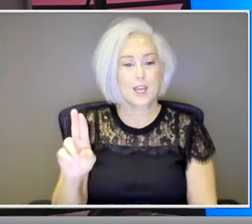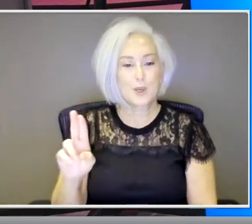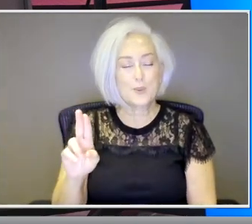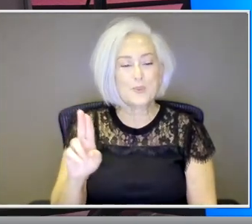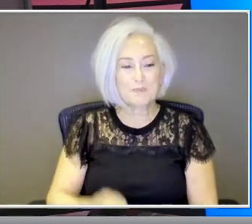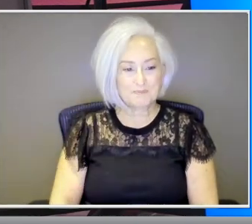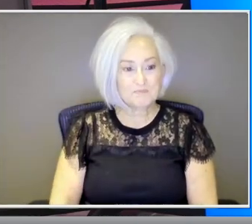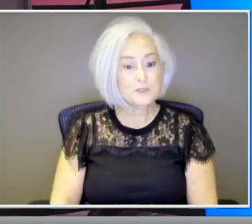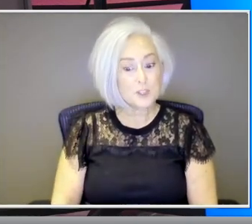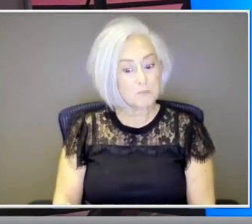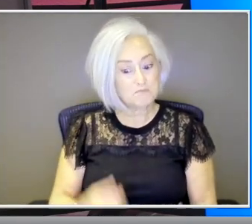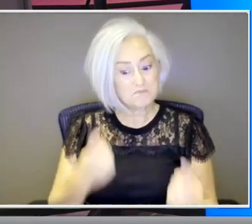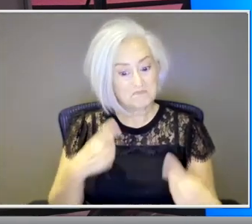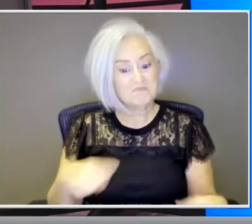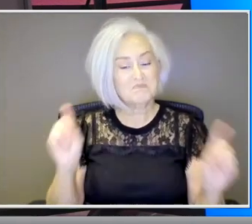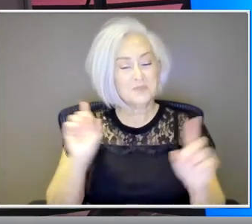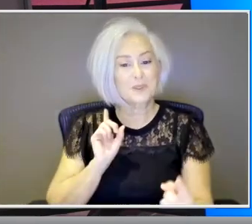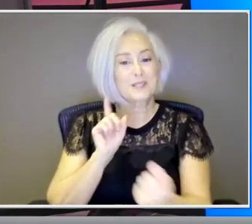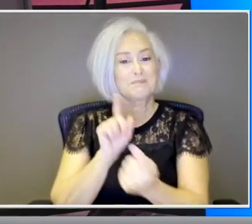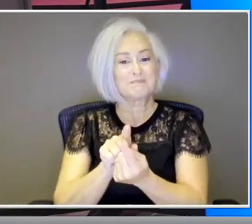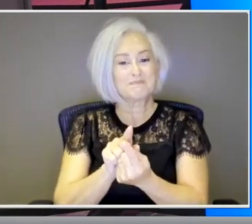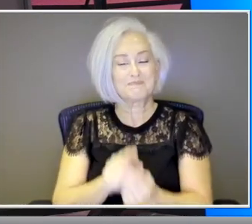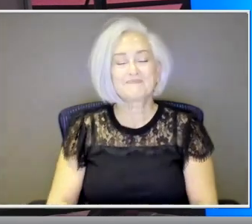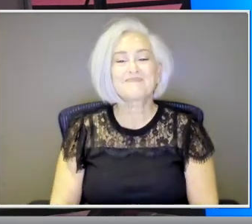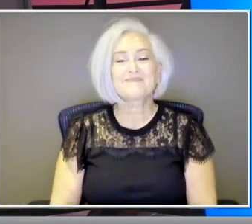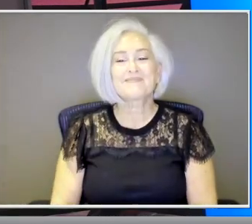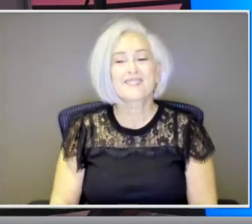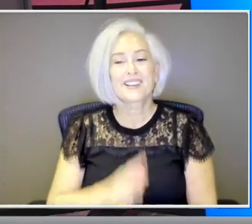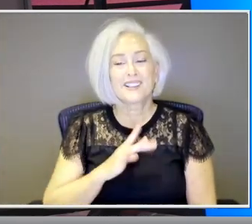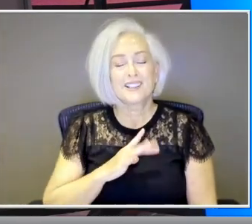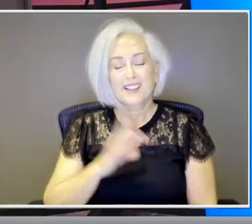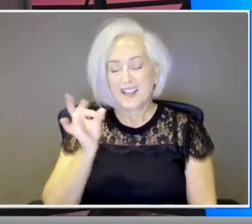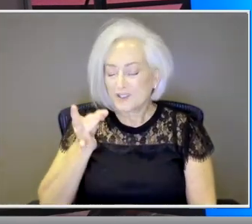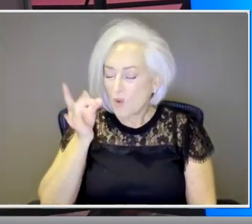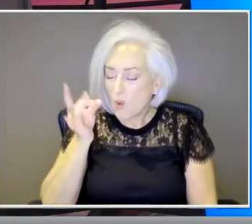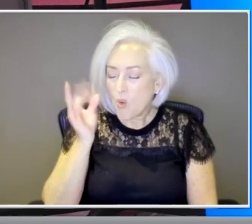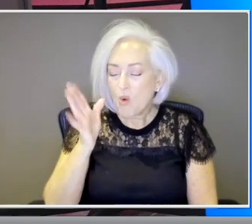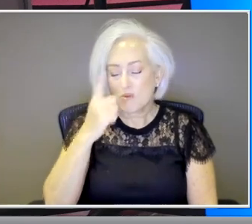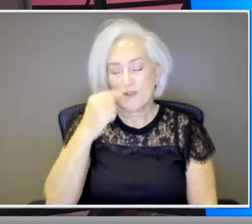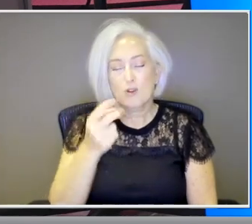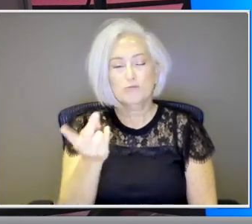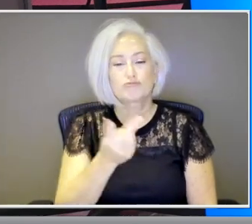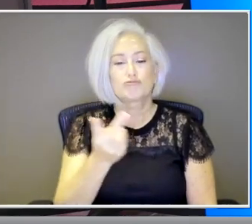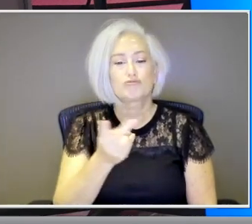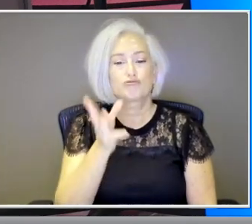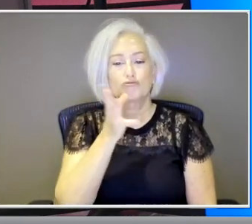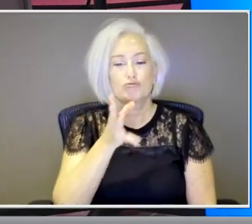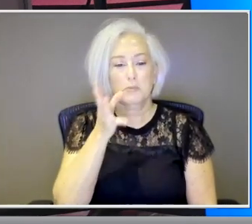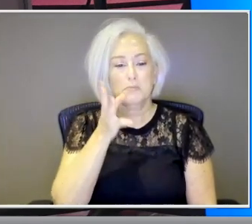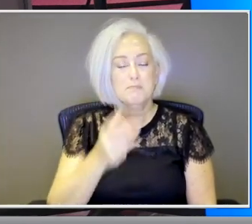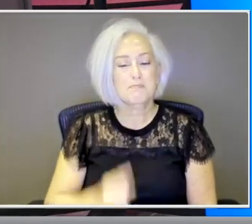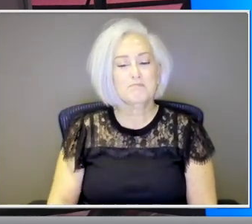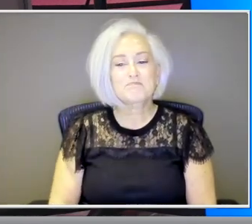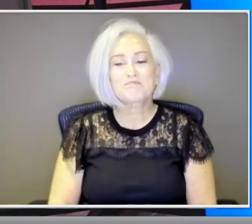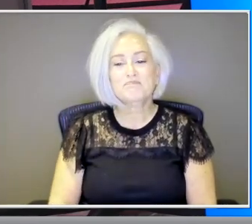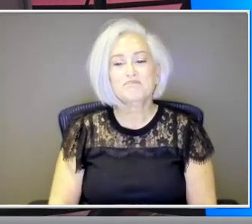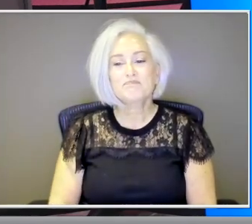did that. Oh, how horrible for you and your mom. Dr. Williamson, First of all, thank you for being